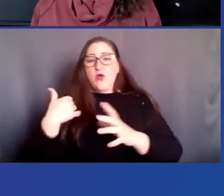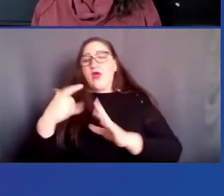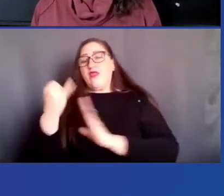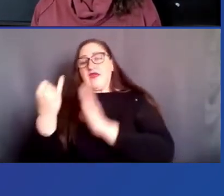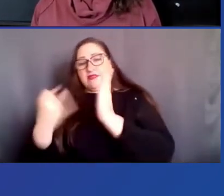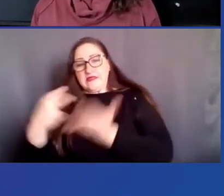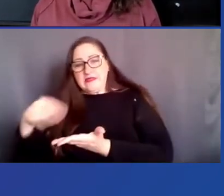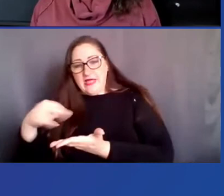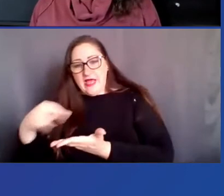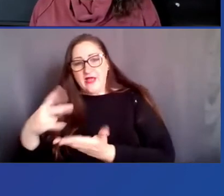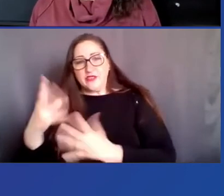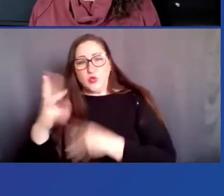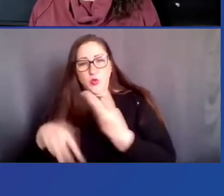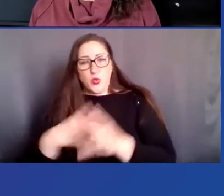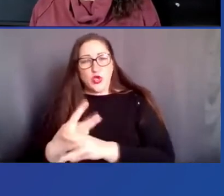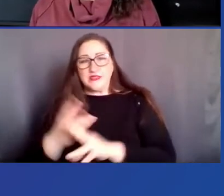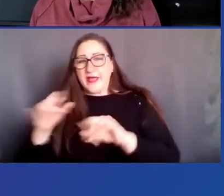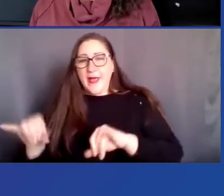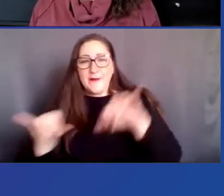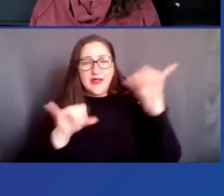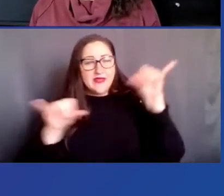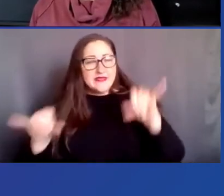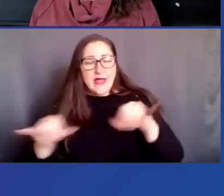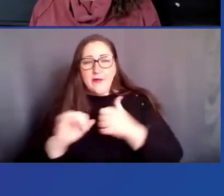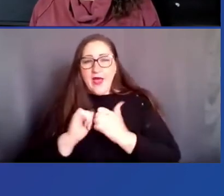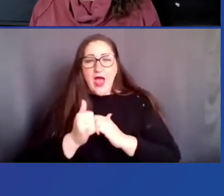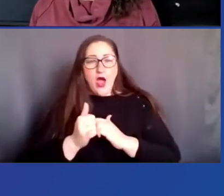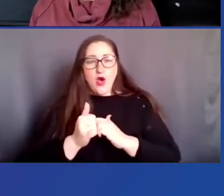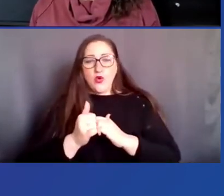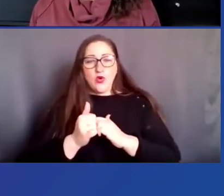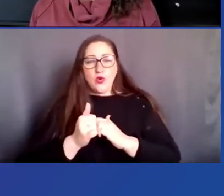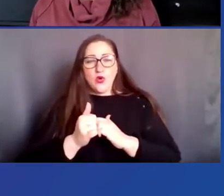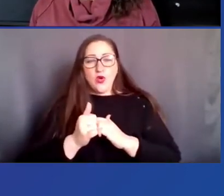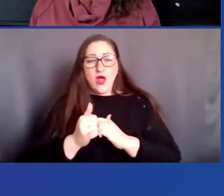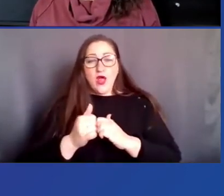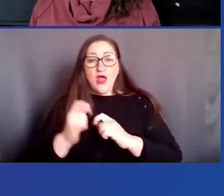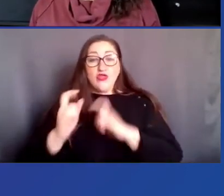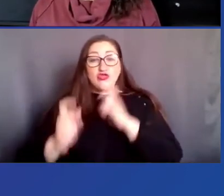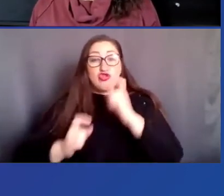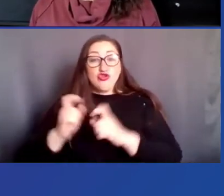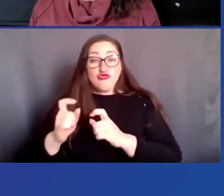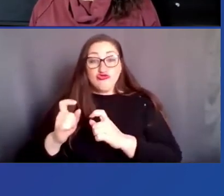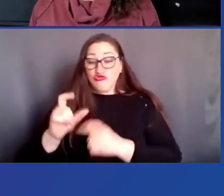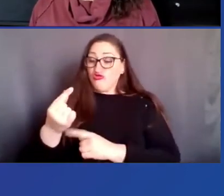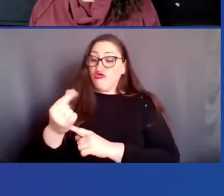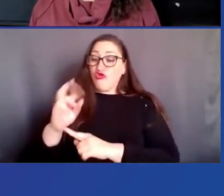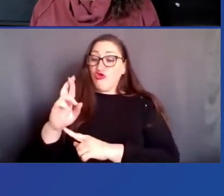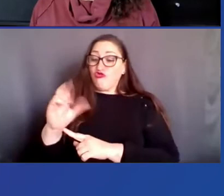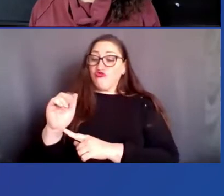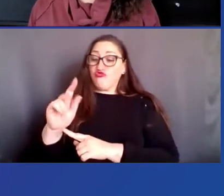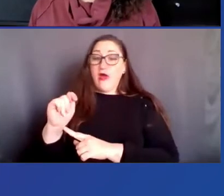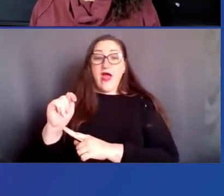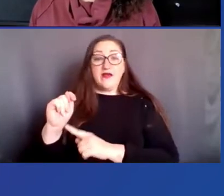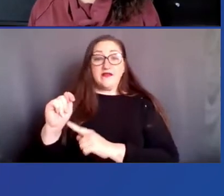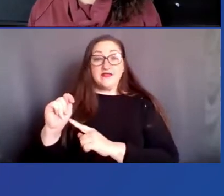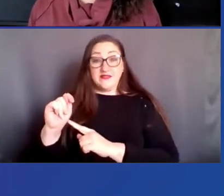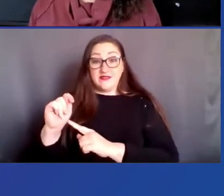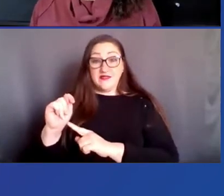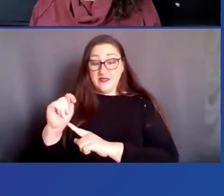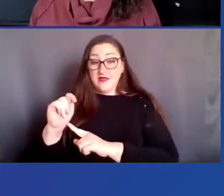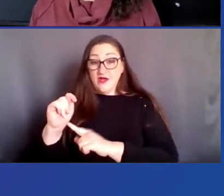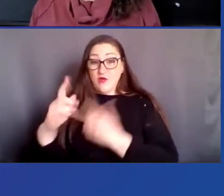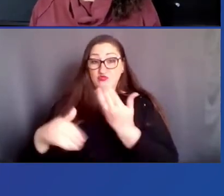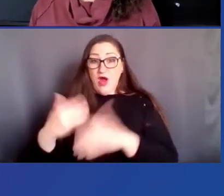world cannot be the same way in which the grant process treats us, right? And so I think, like,